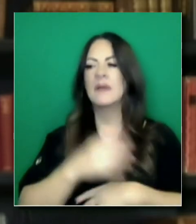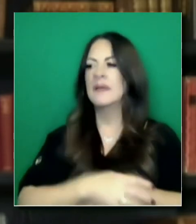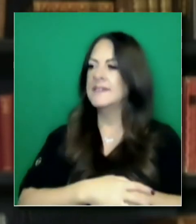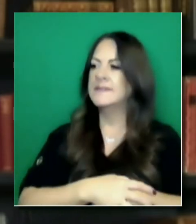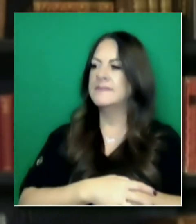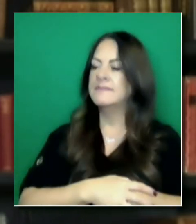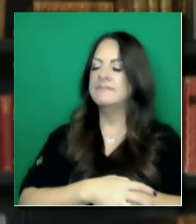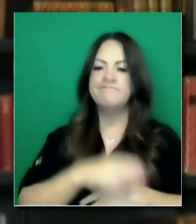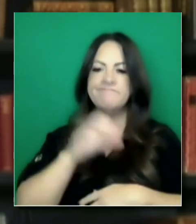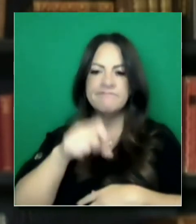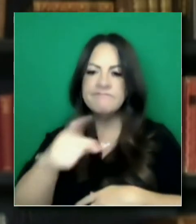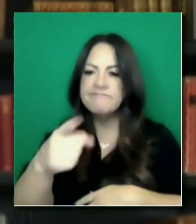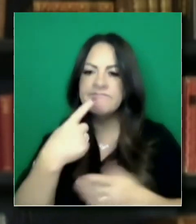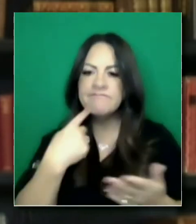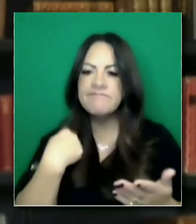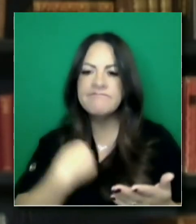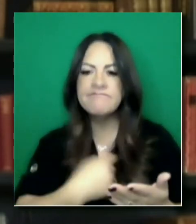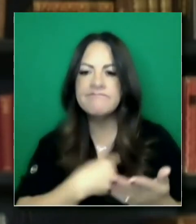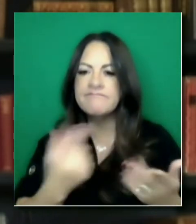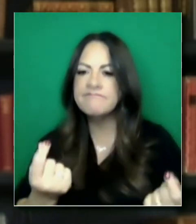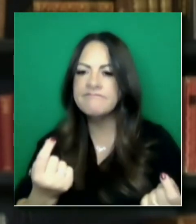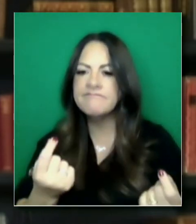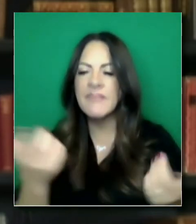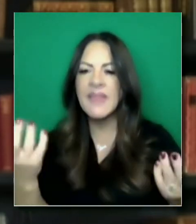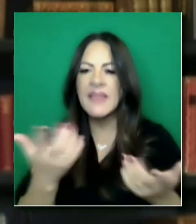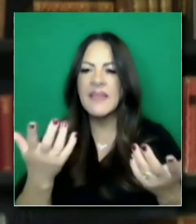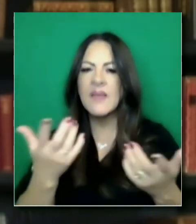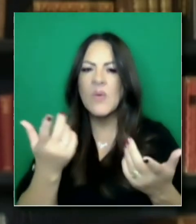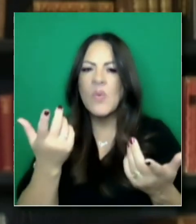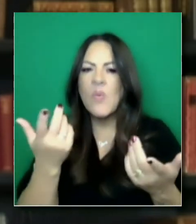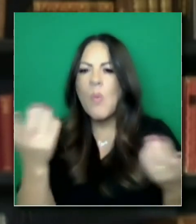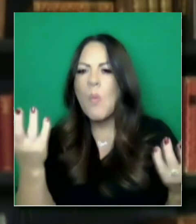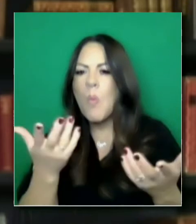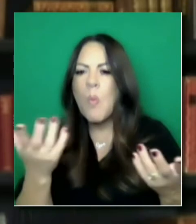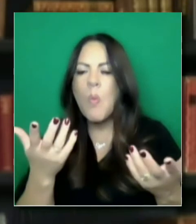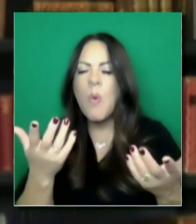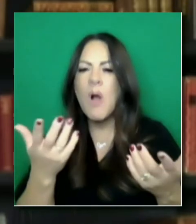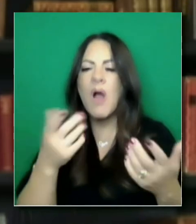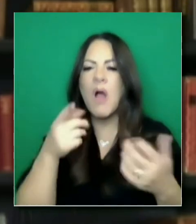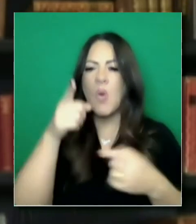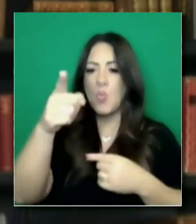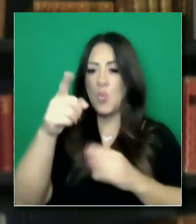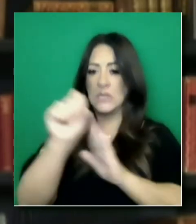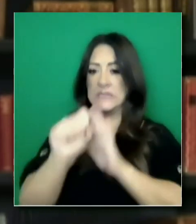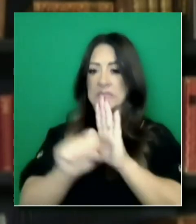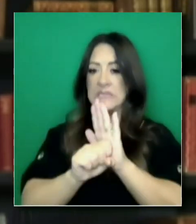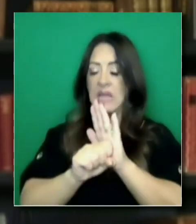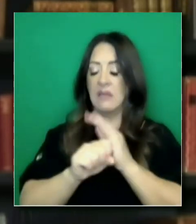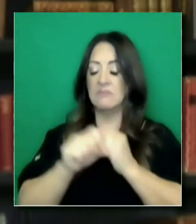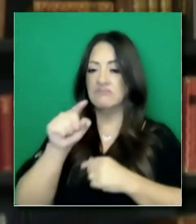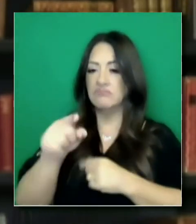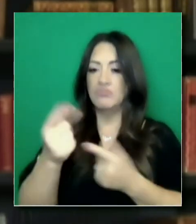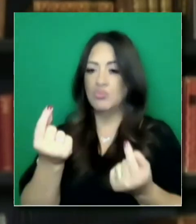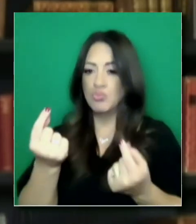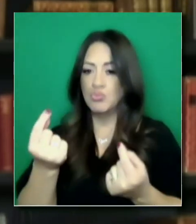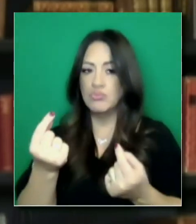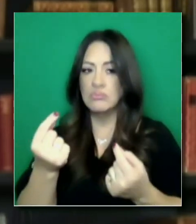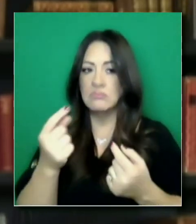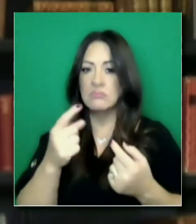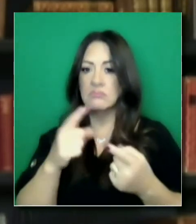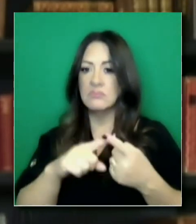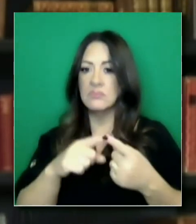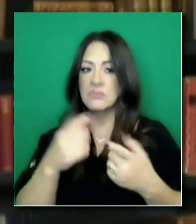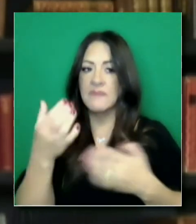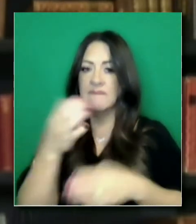I'm just hoping you can kind of shed a little light about what the state is doing to counter that kind